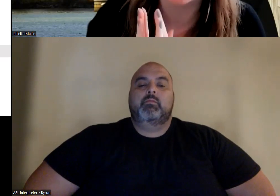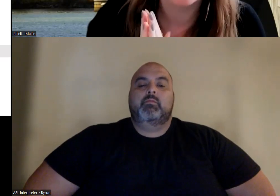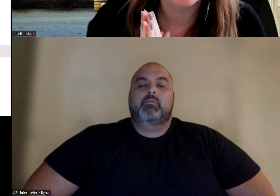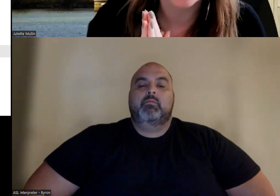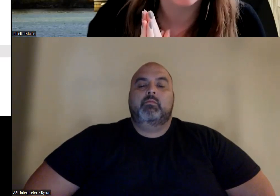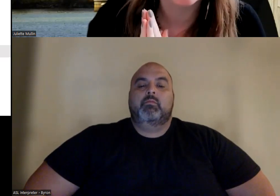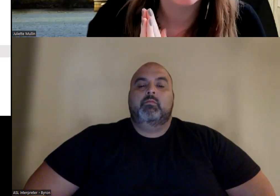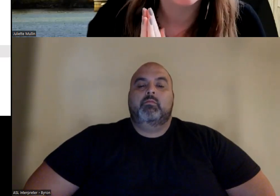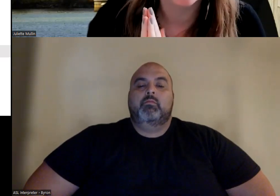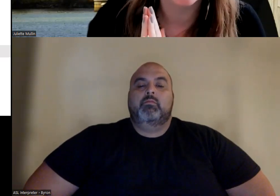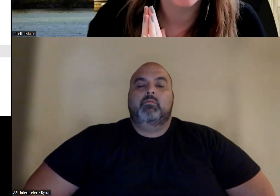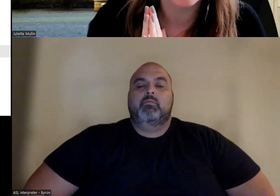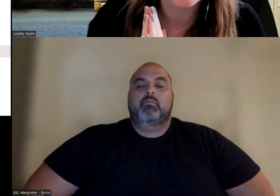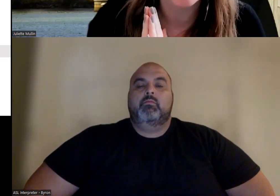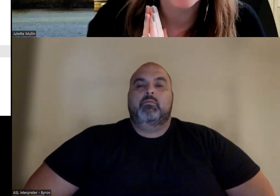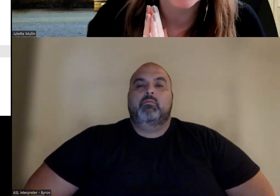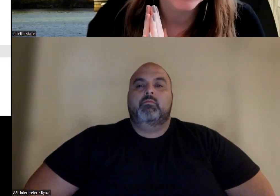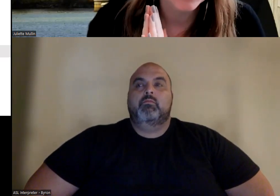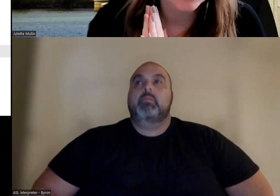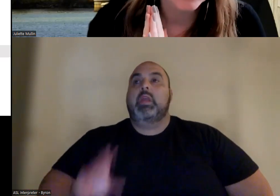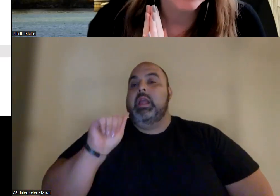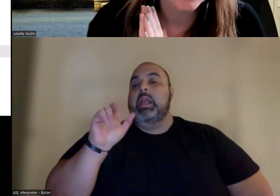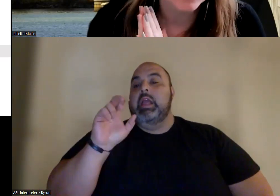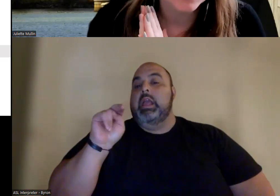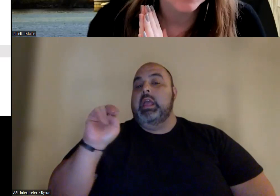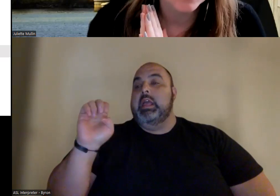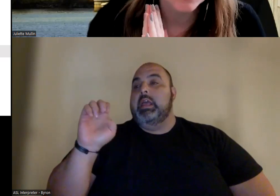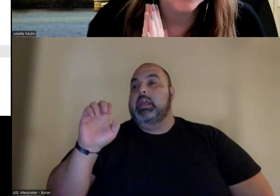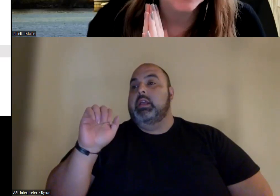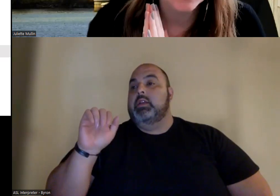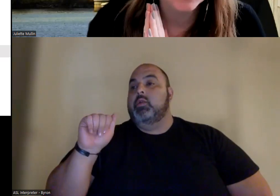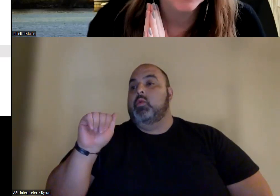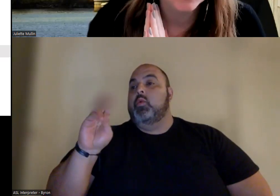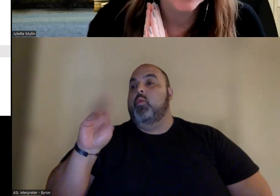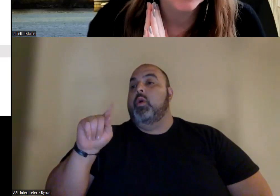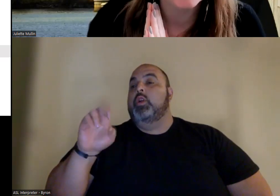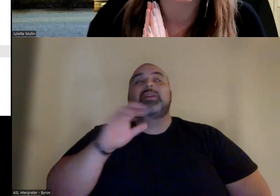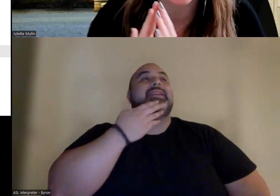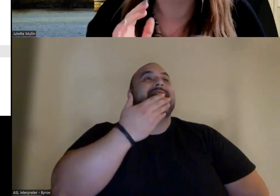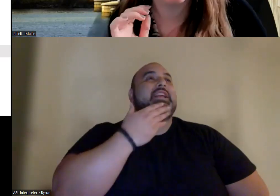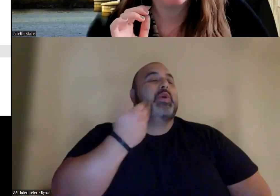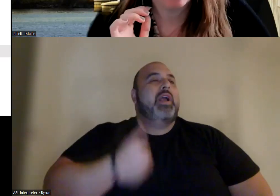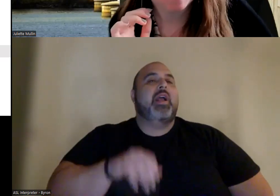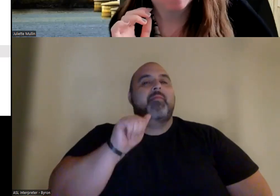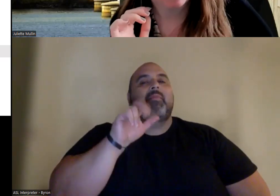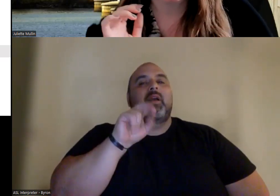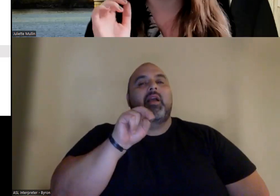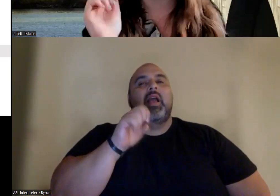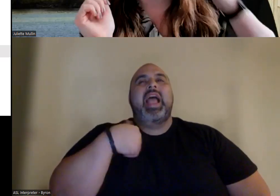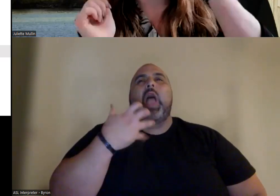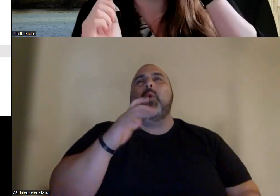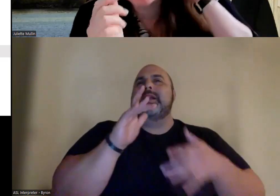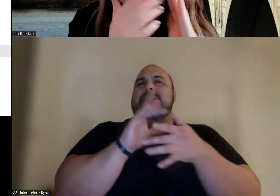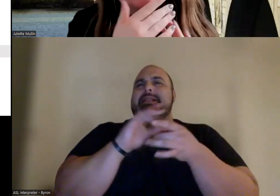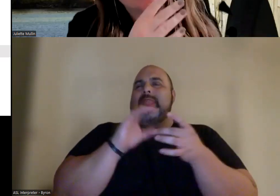DEANNE WALTERS- Yes, thank you. This is DEANNE. I just wanted to comment that